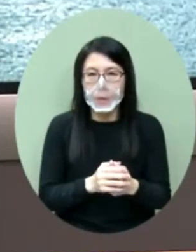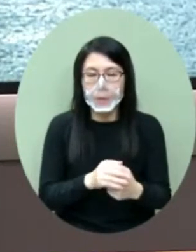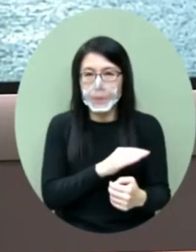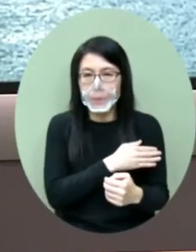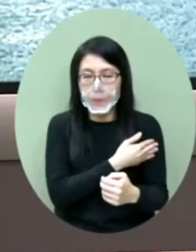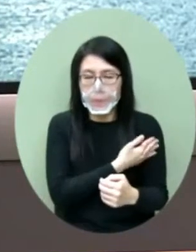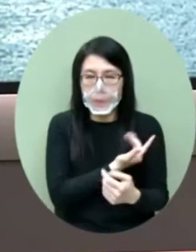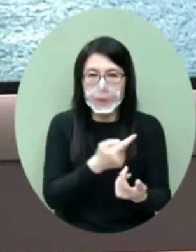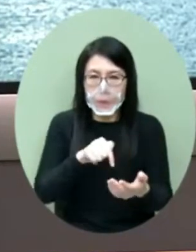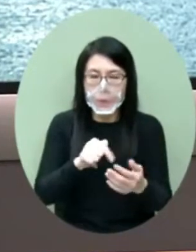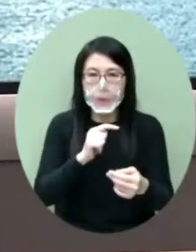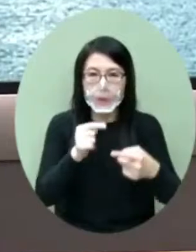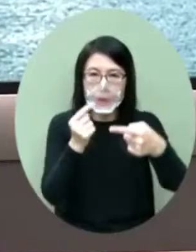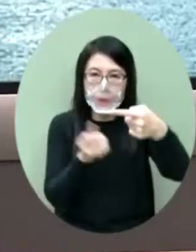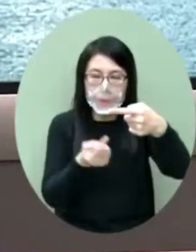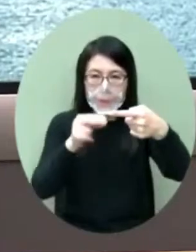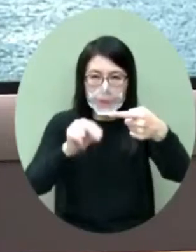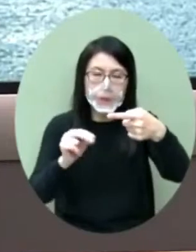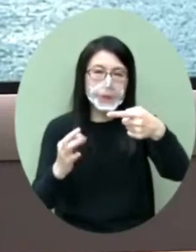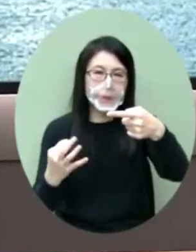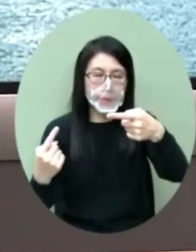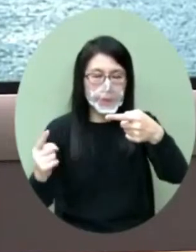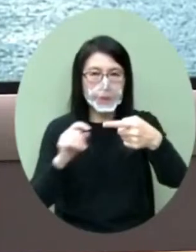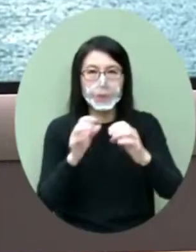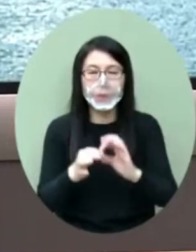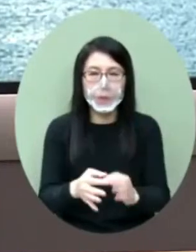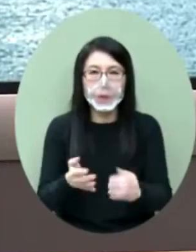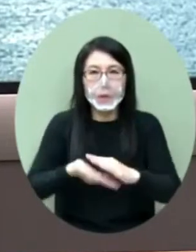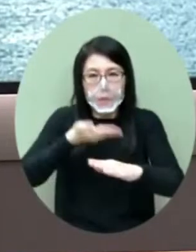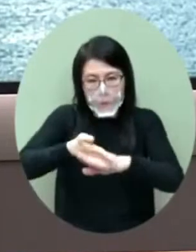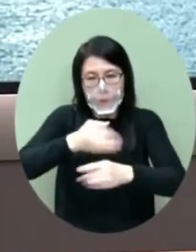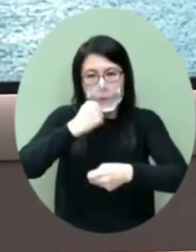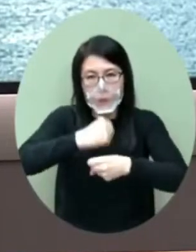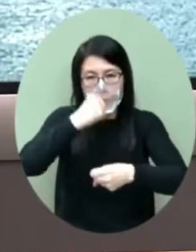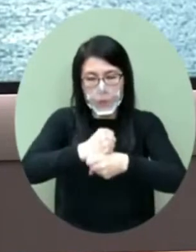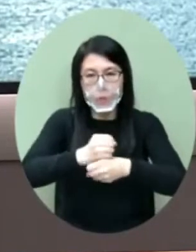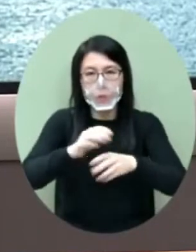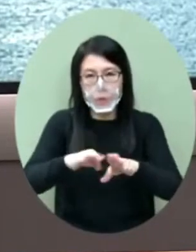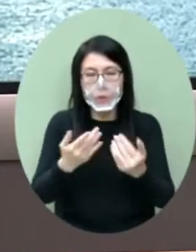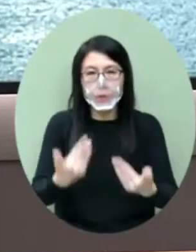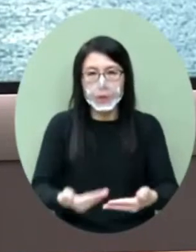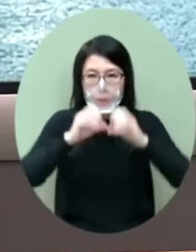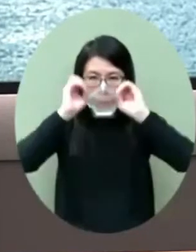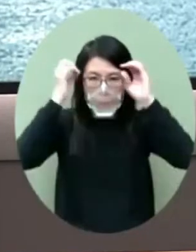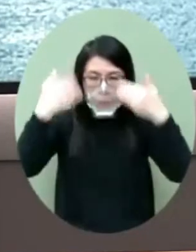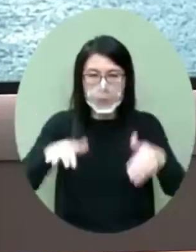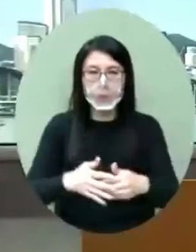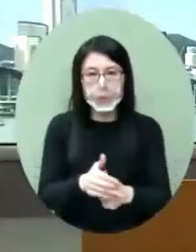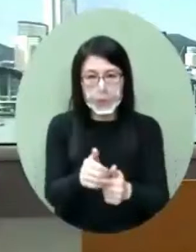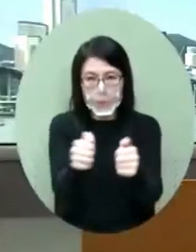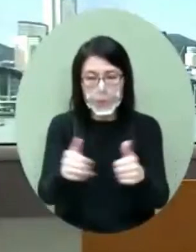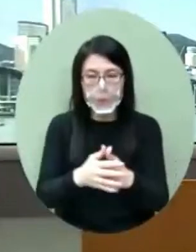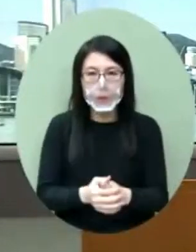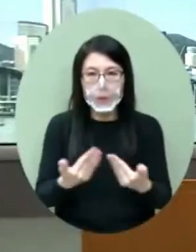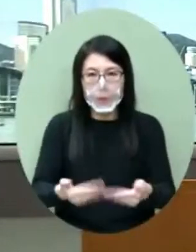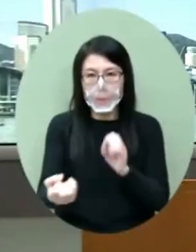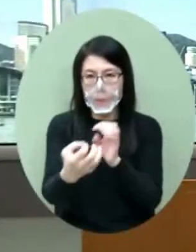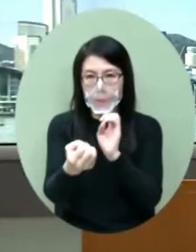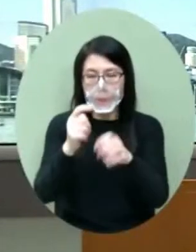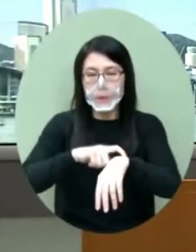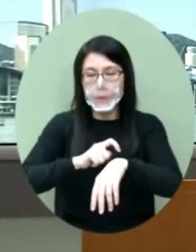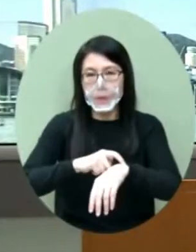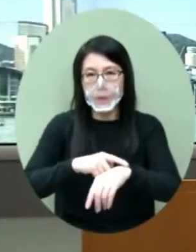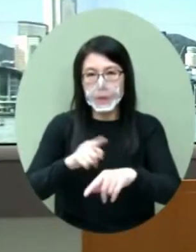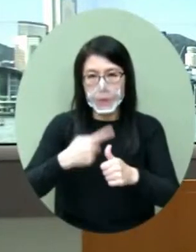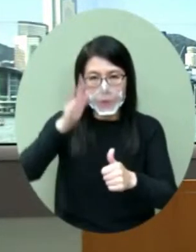20,840 staff members that have been tested positive, and 17,310 of them have already resumed